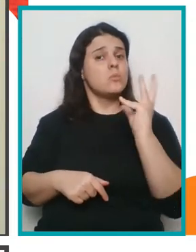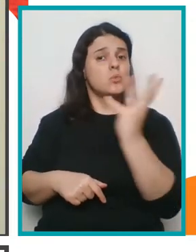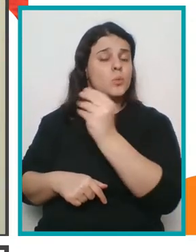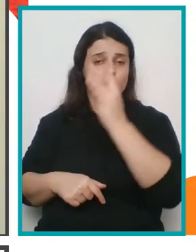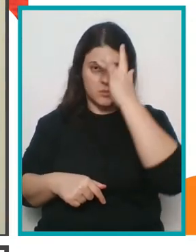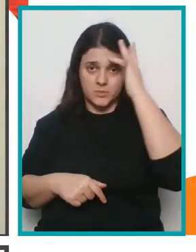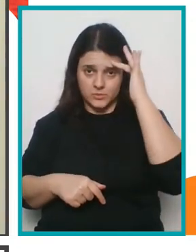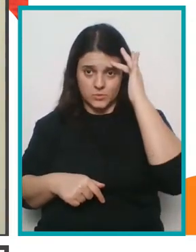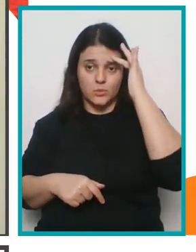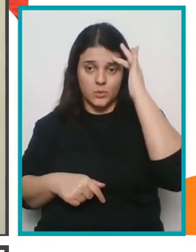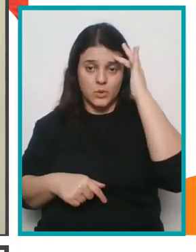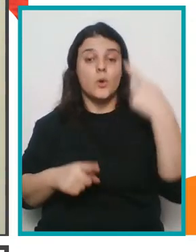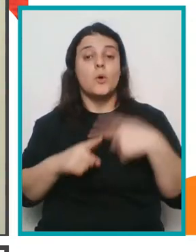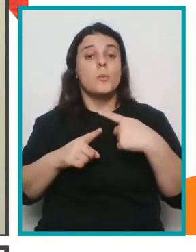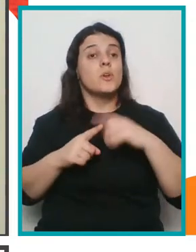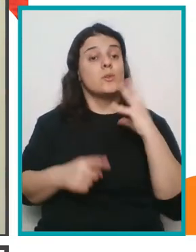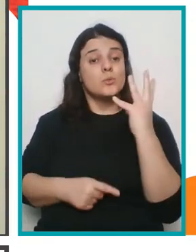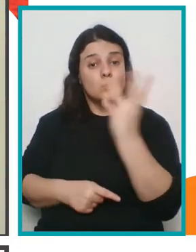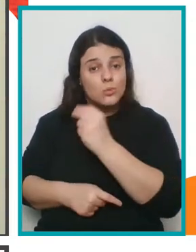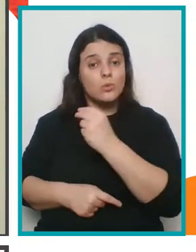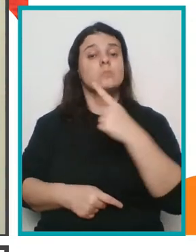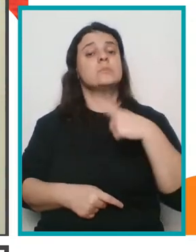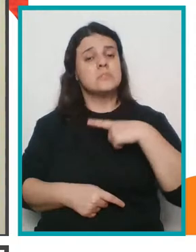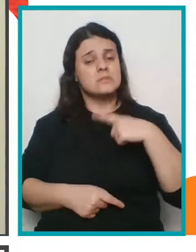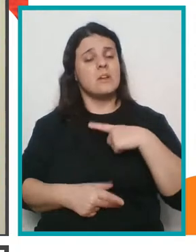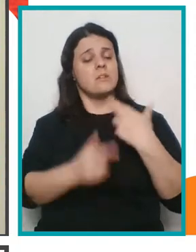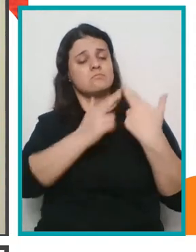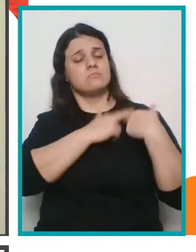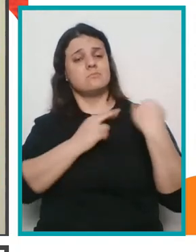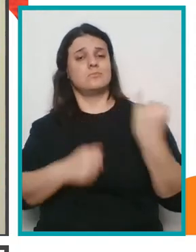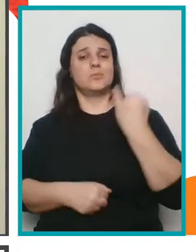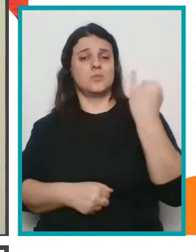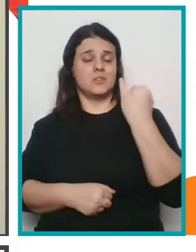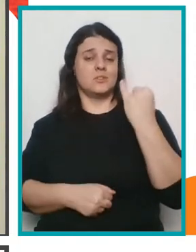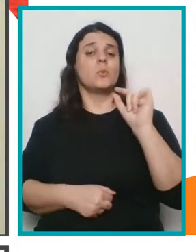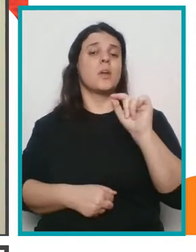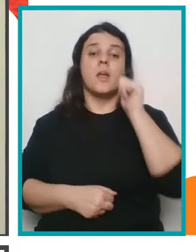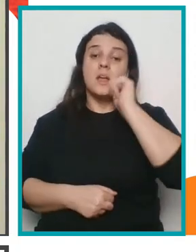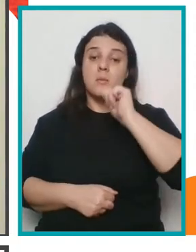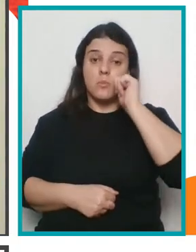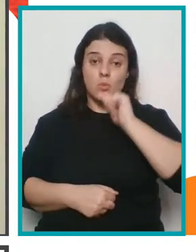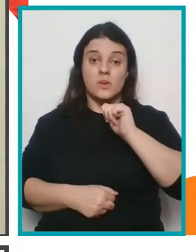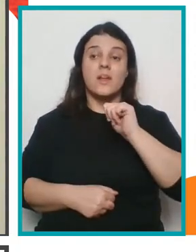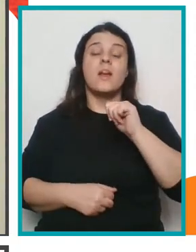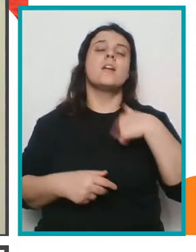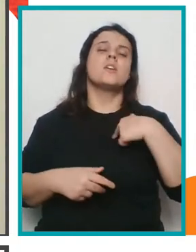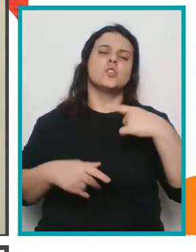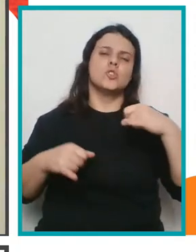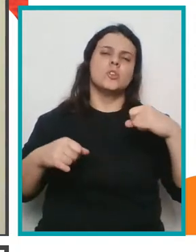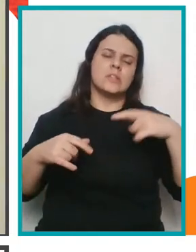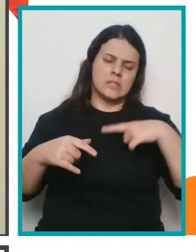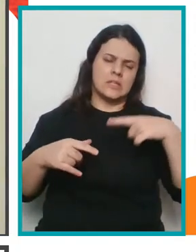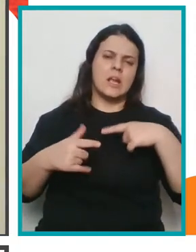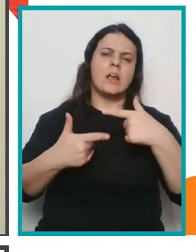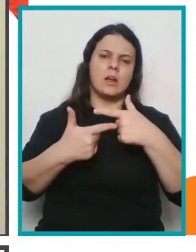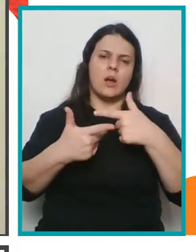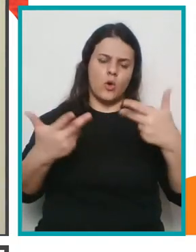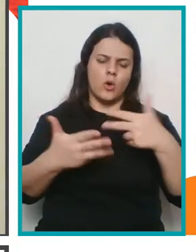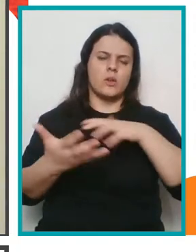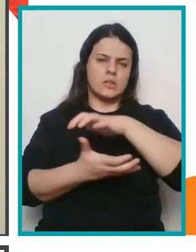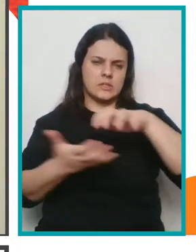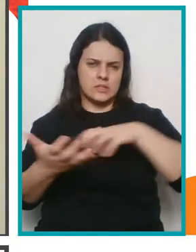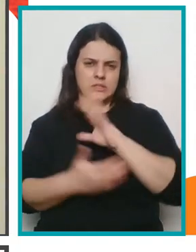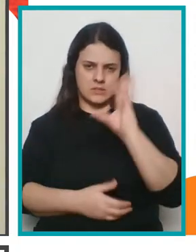they should be given the spaces of discussion in conversations so that they can give the